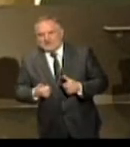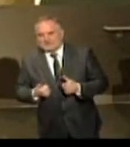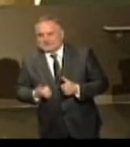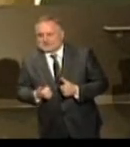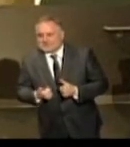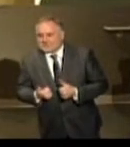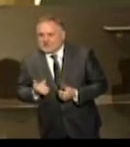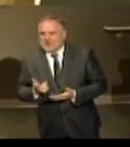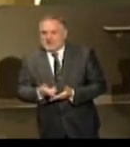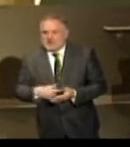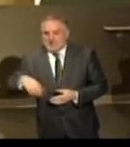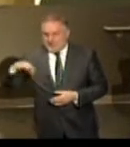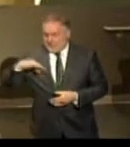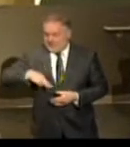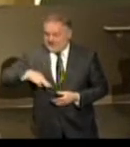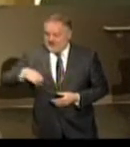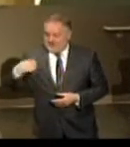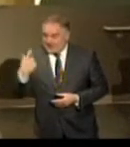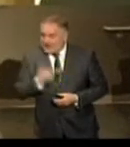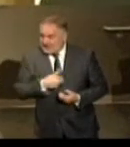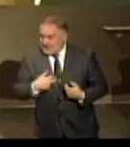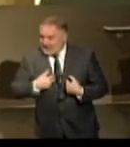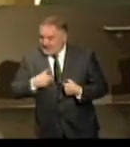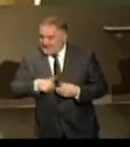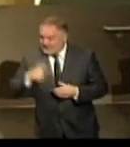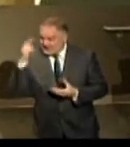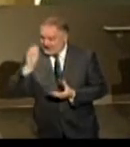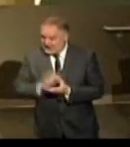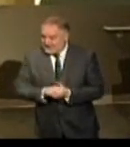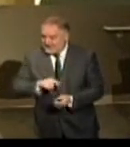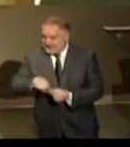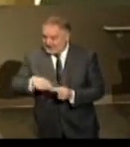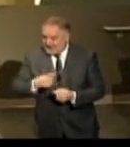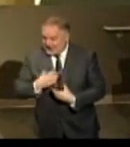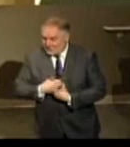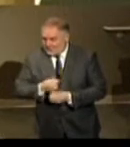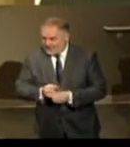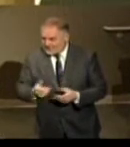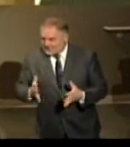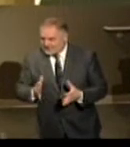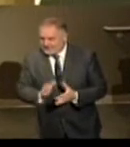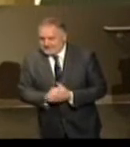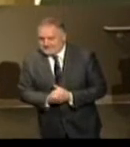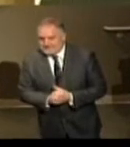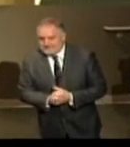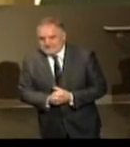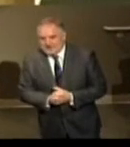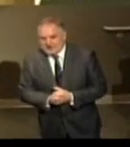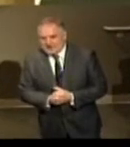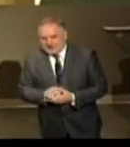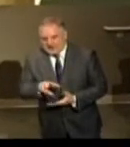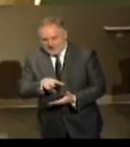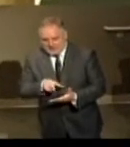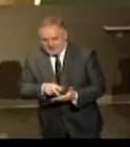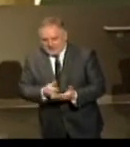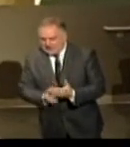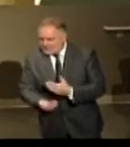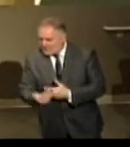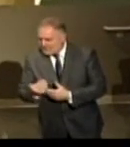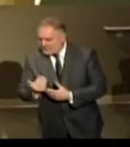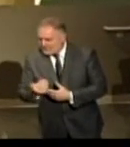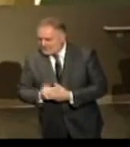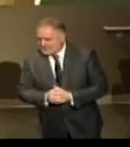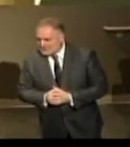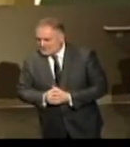what benefit do we have as believers in believing about creation? What benefit? I want to give them to you from the Bible. I was reading this morning,